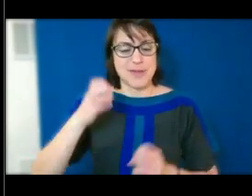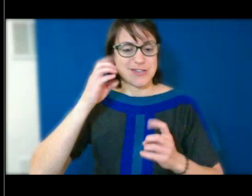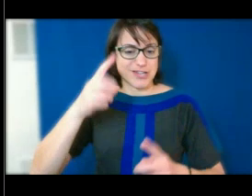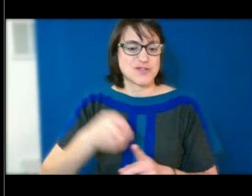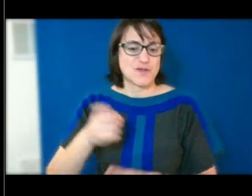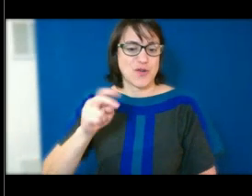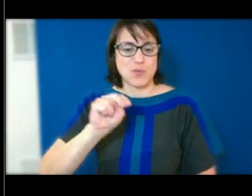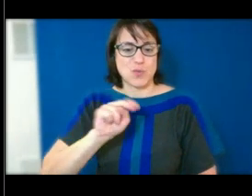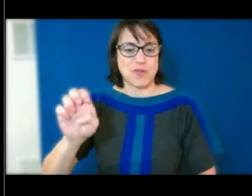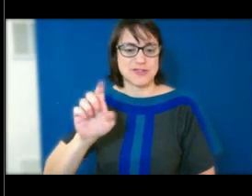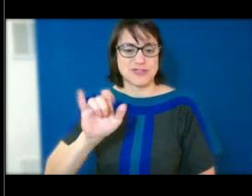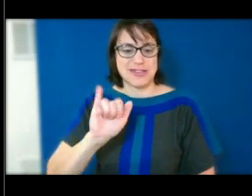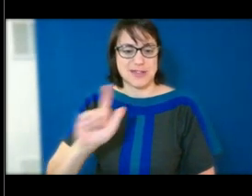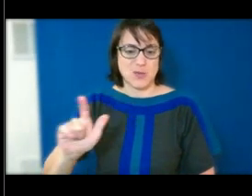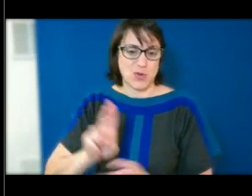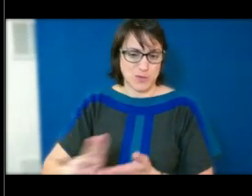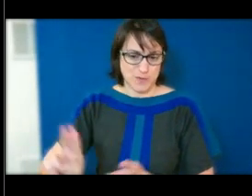Susan.